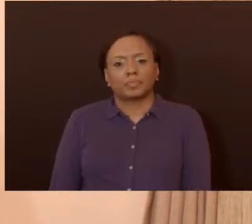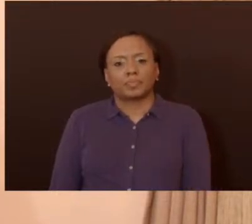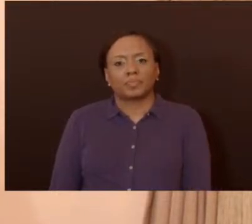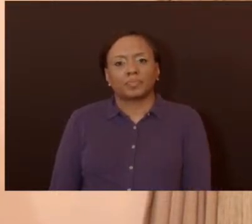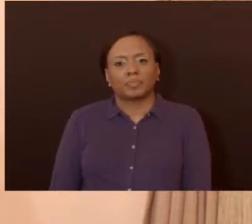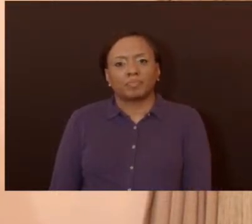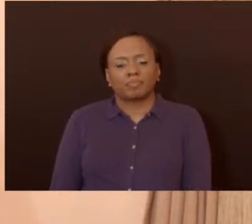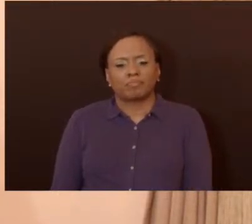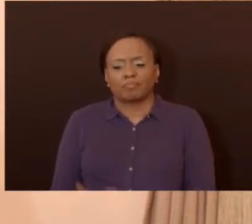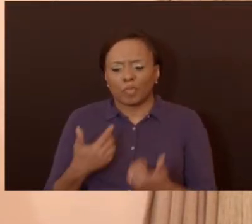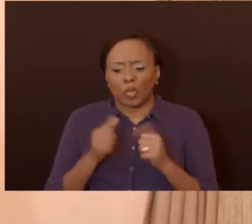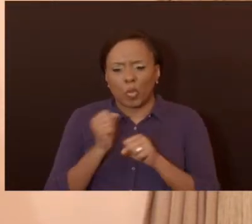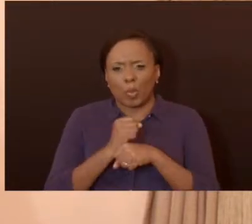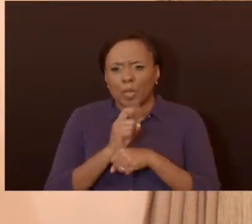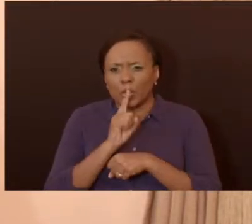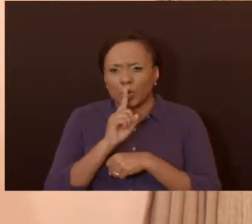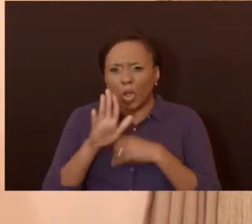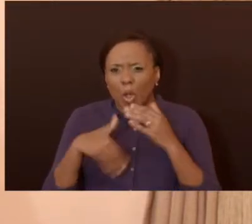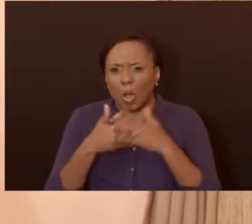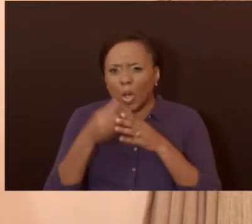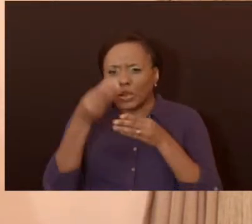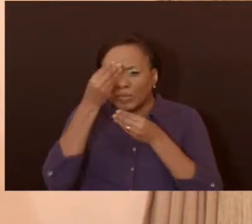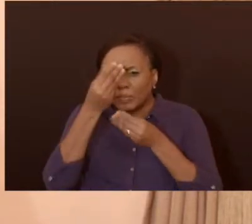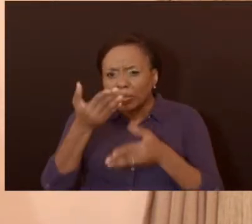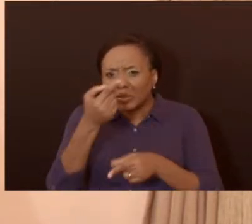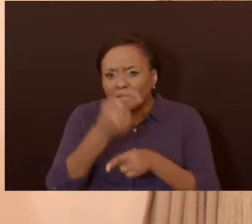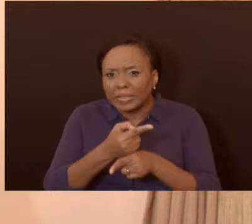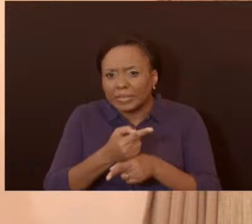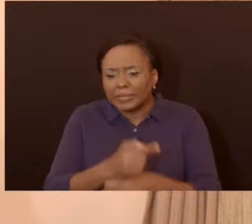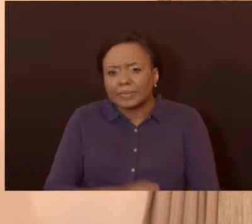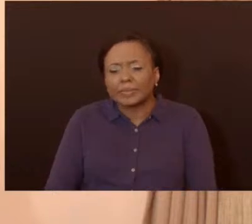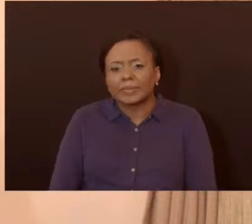let's just make sure I have the precinct.